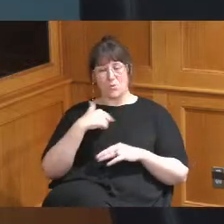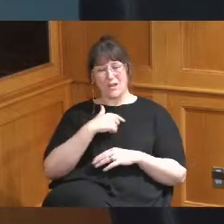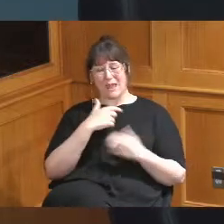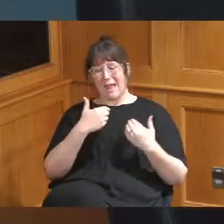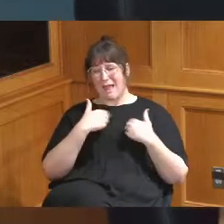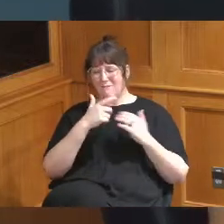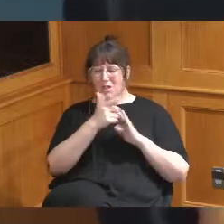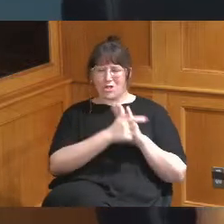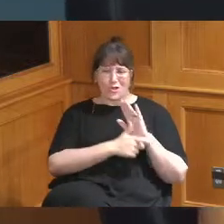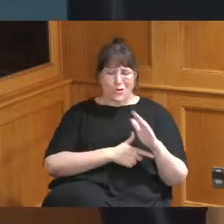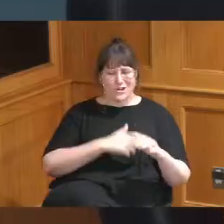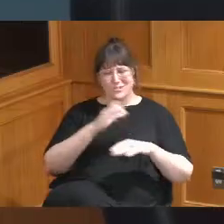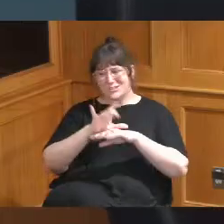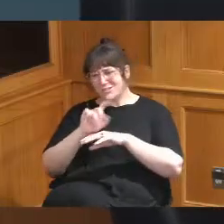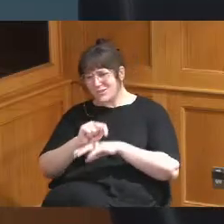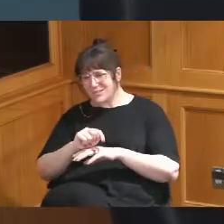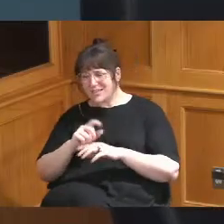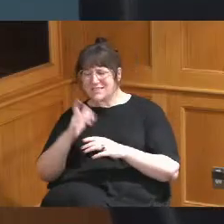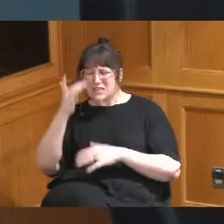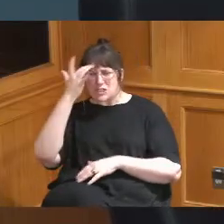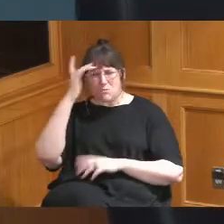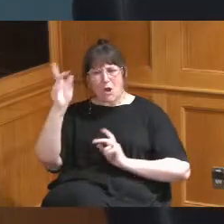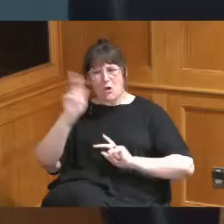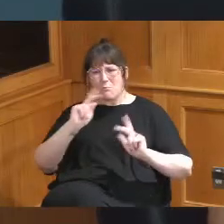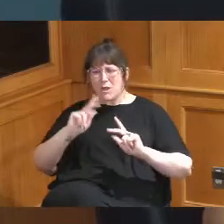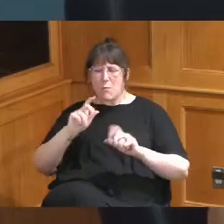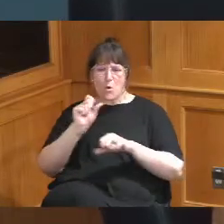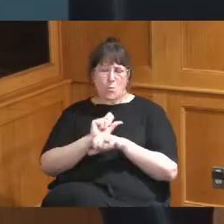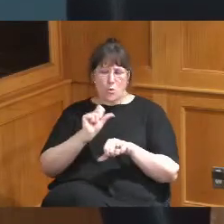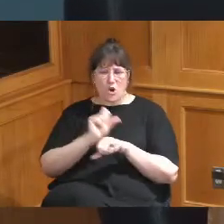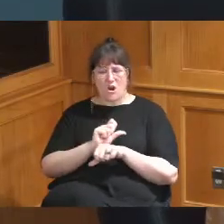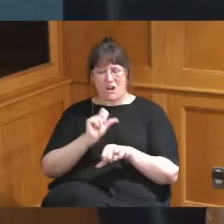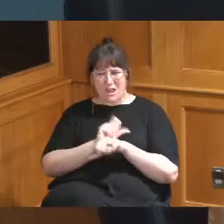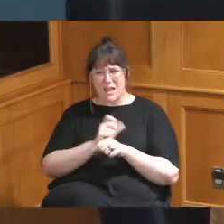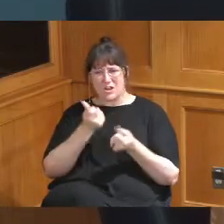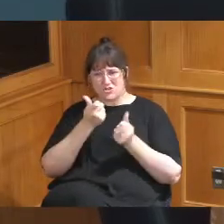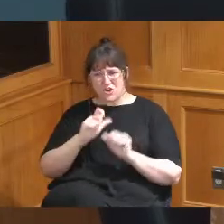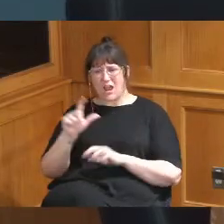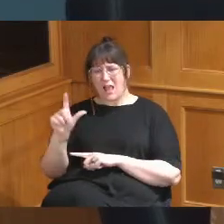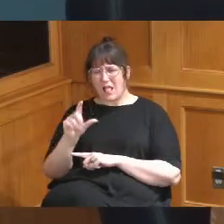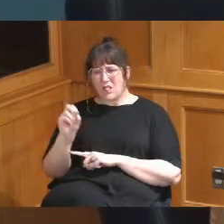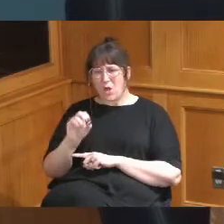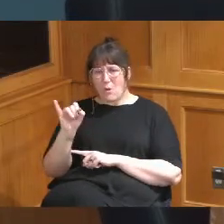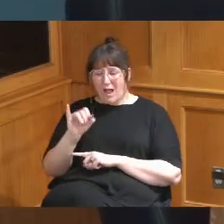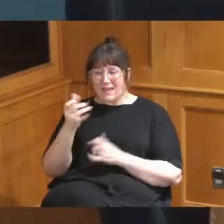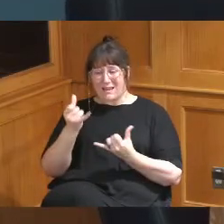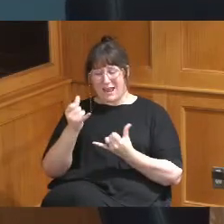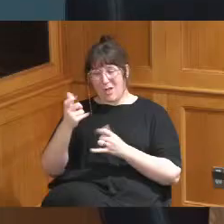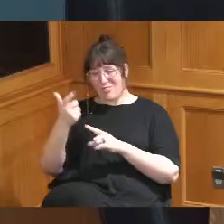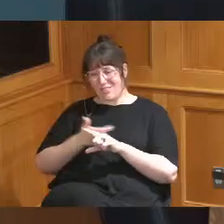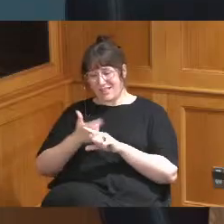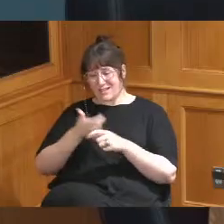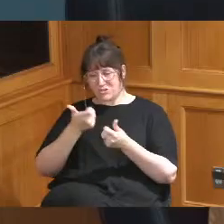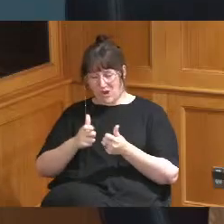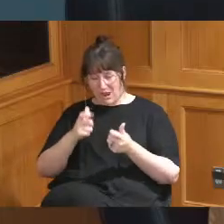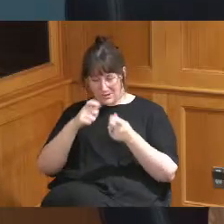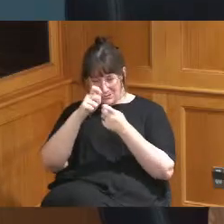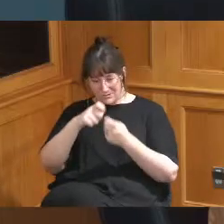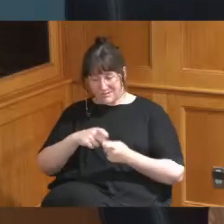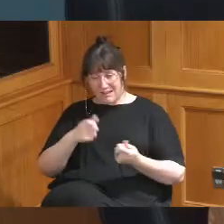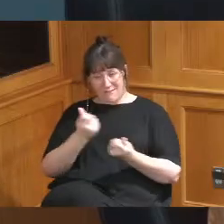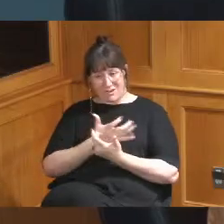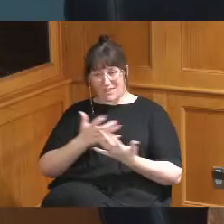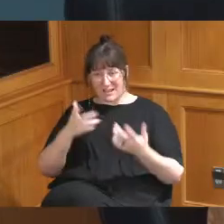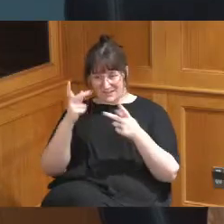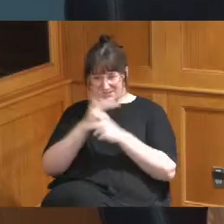we've got a lot of really smart people working through the LOI and now through the lease. The